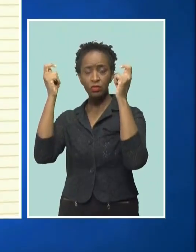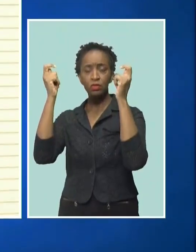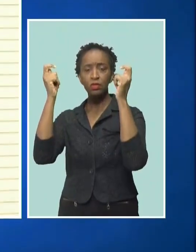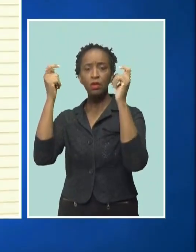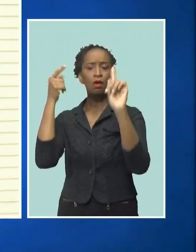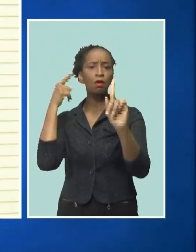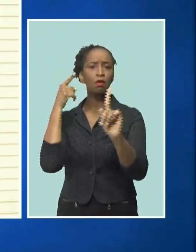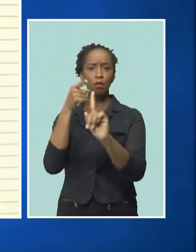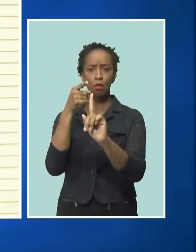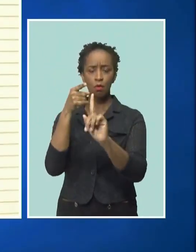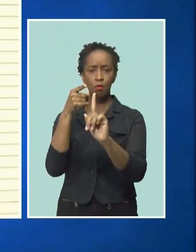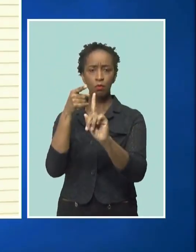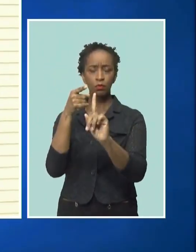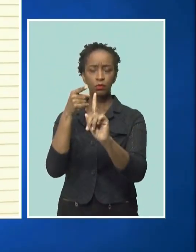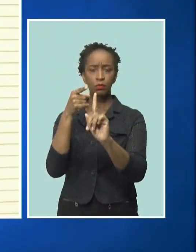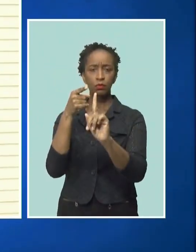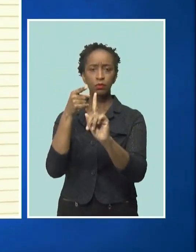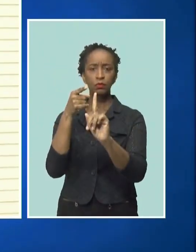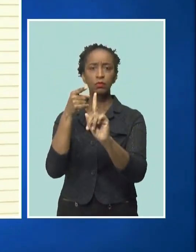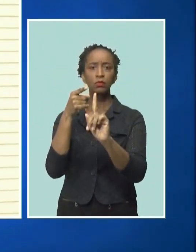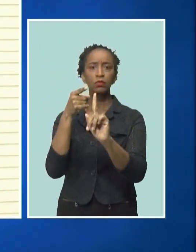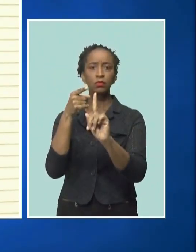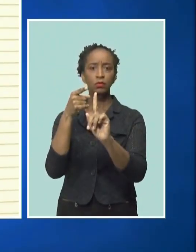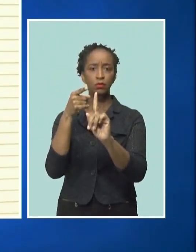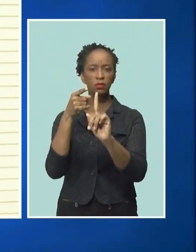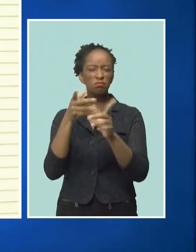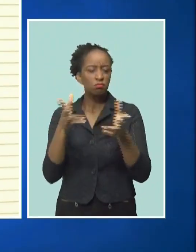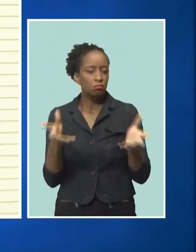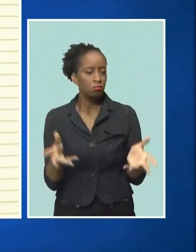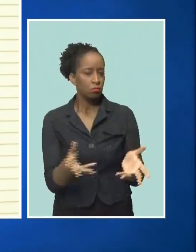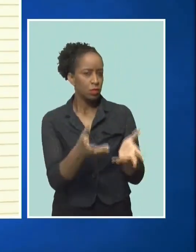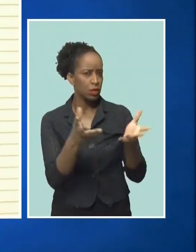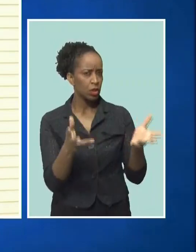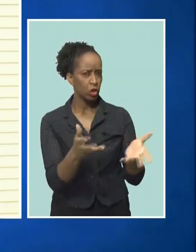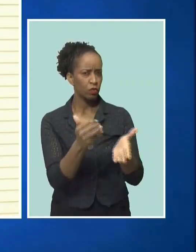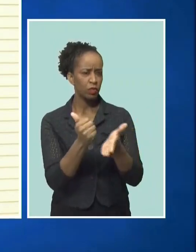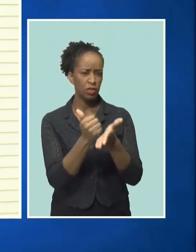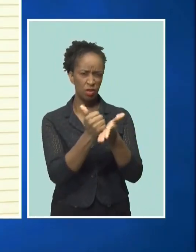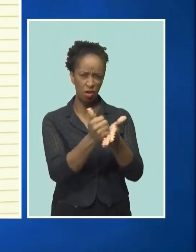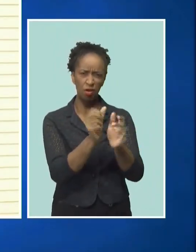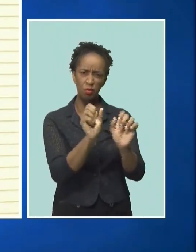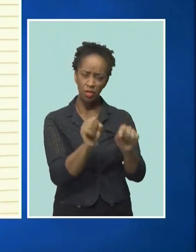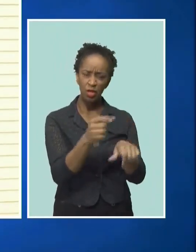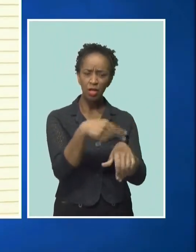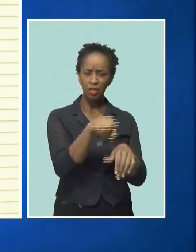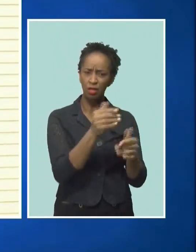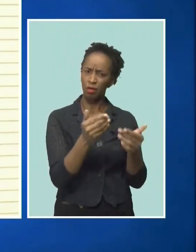we provide that inspiration and that mentorship. And friendships, we